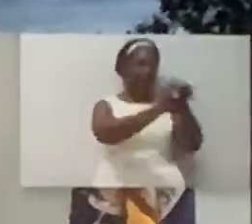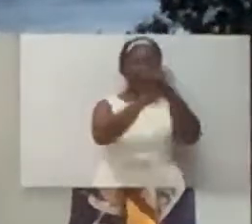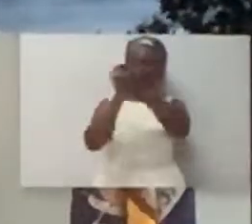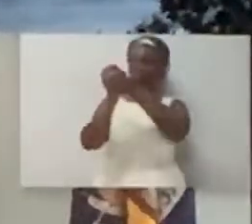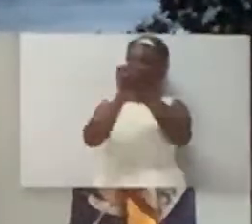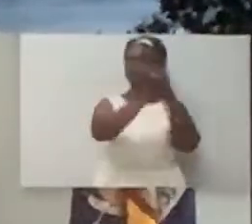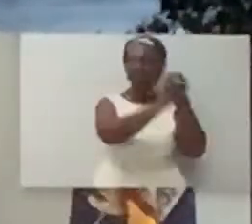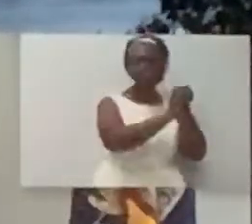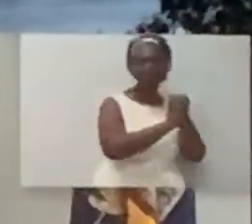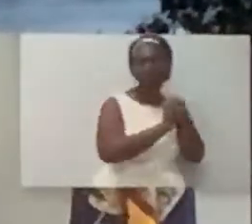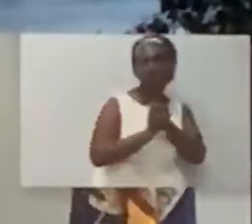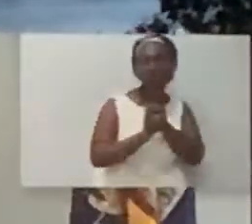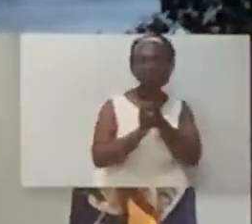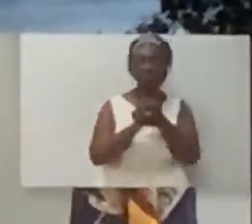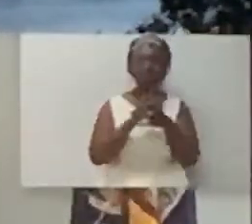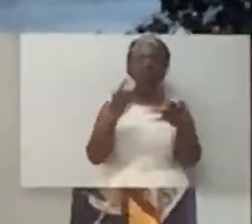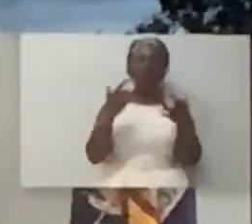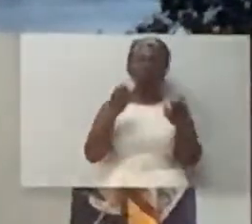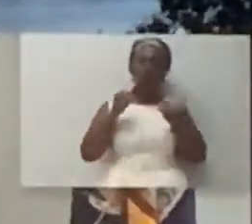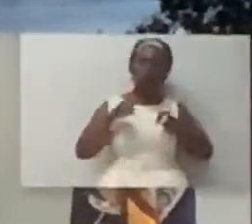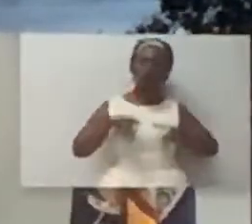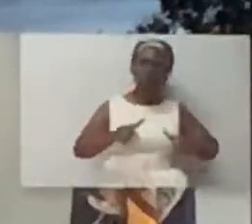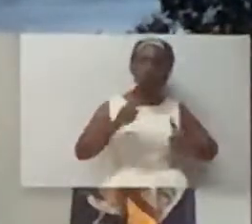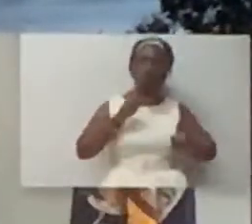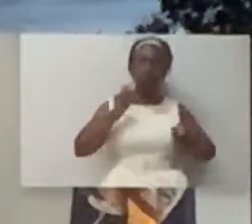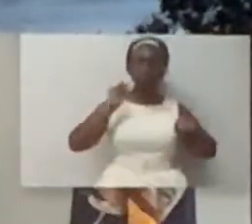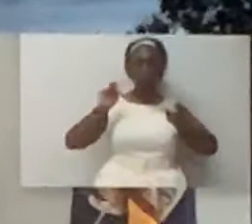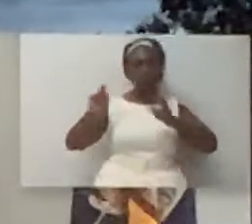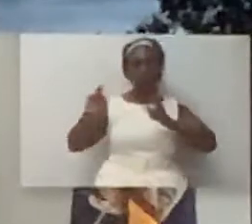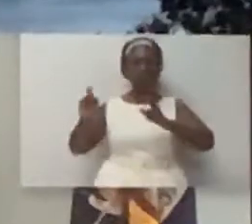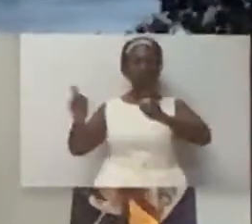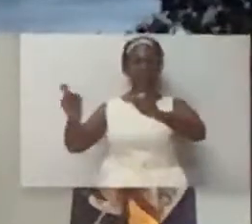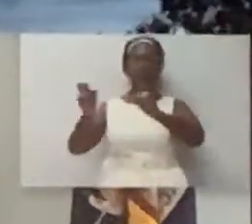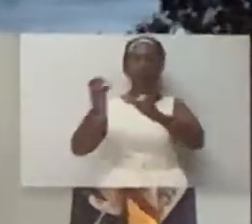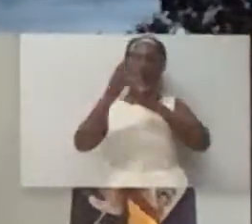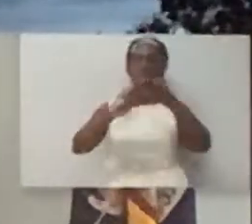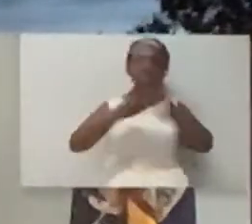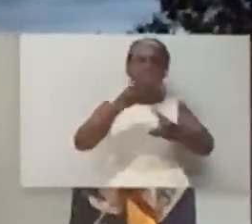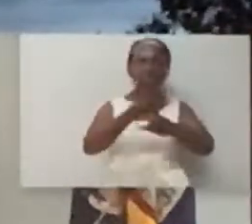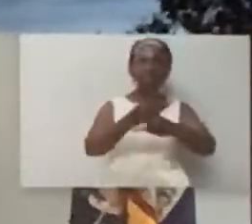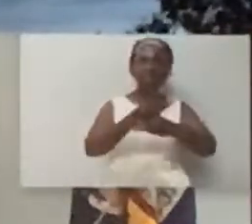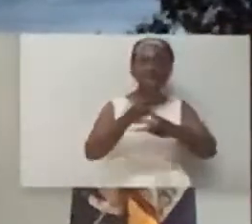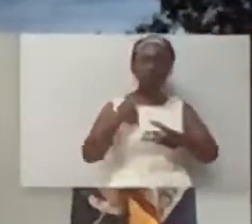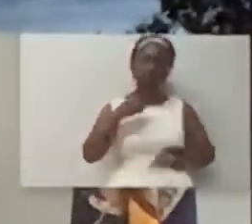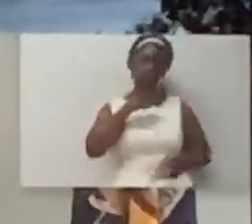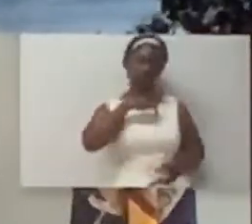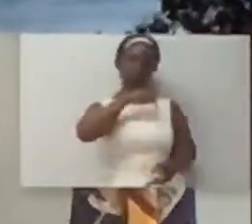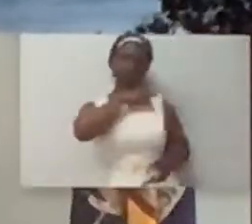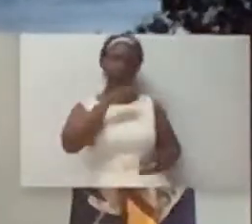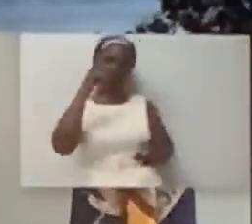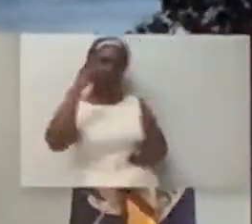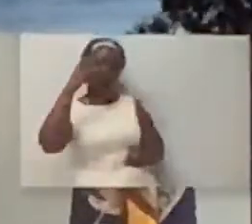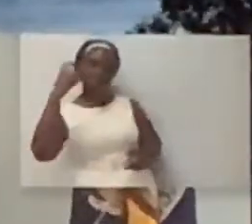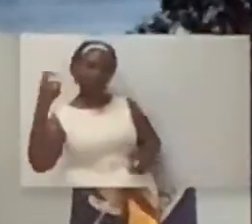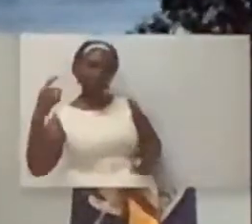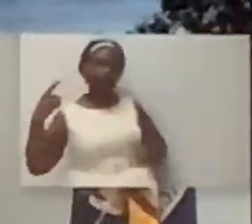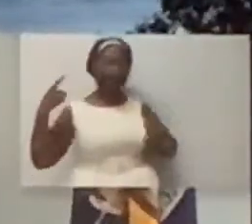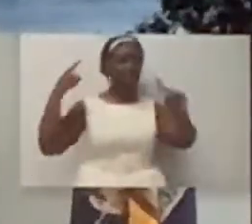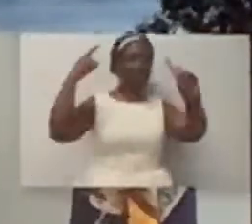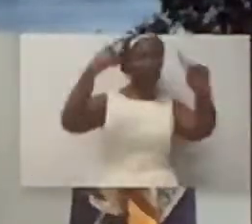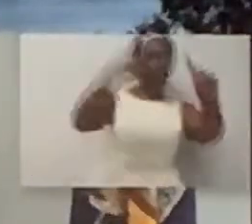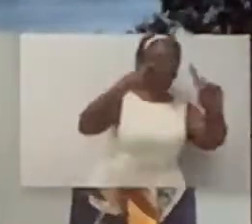forward, we have the opportunity to make change, important, lasting change. We have personal dreams and goals, but I ask you to think